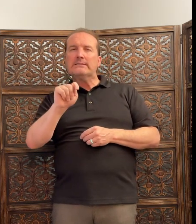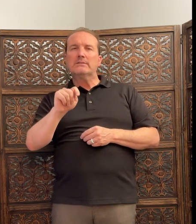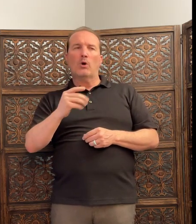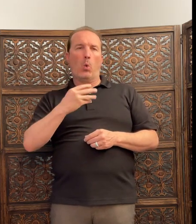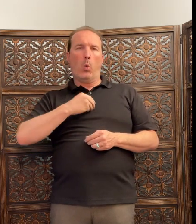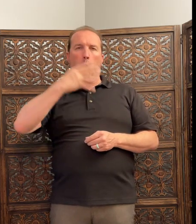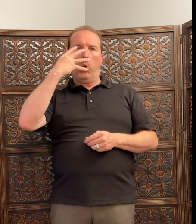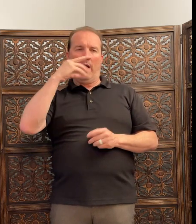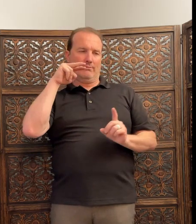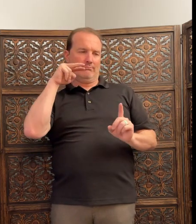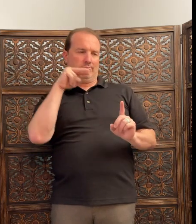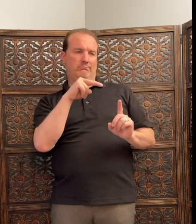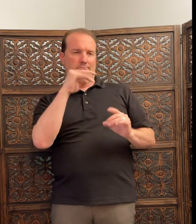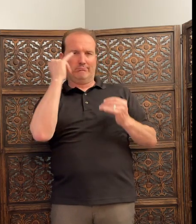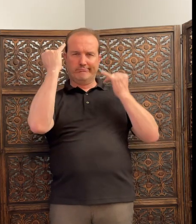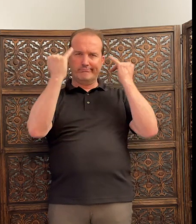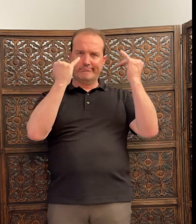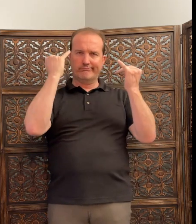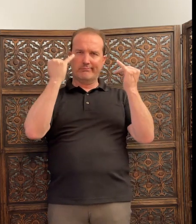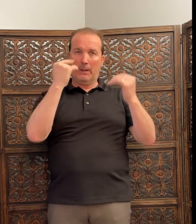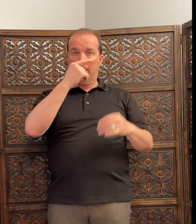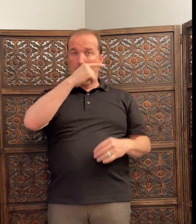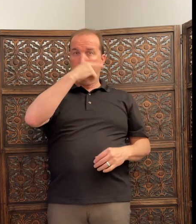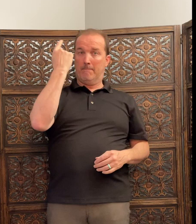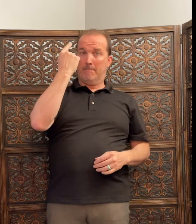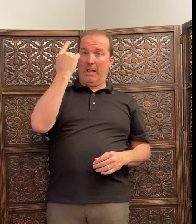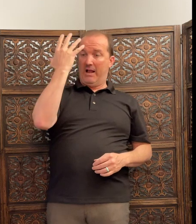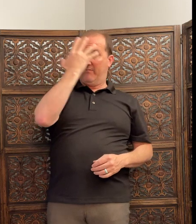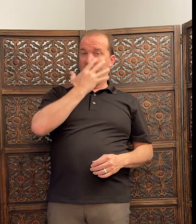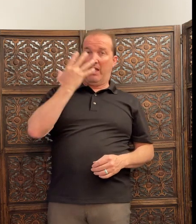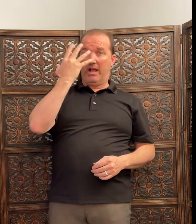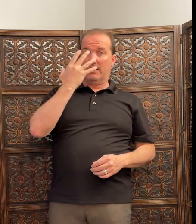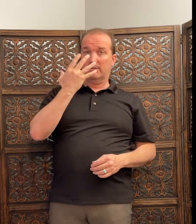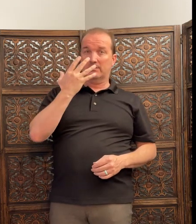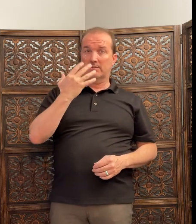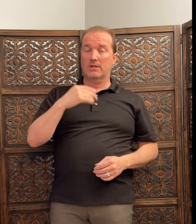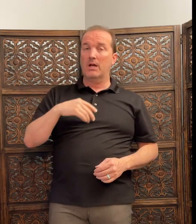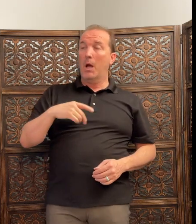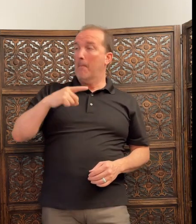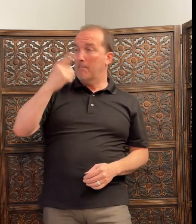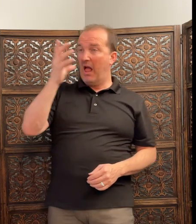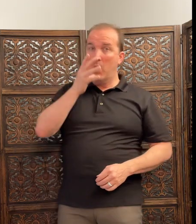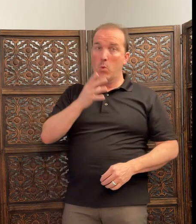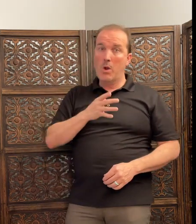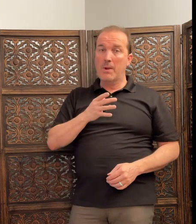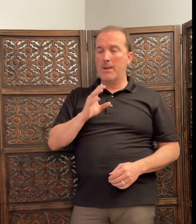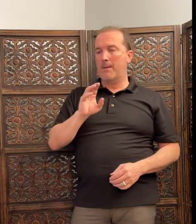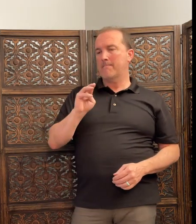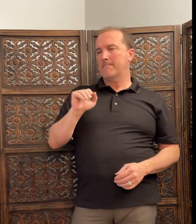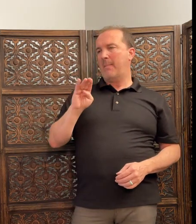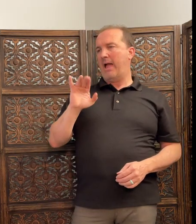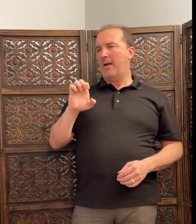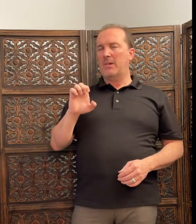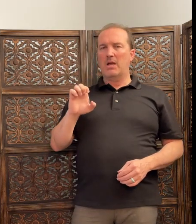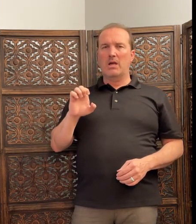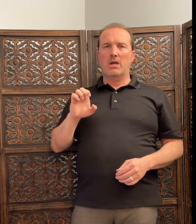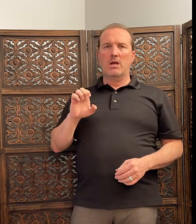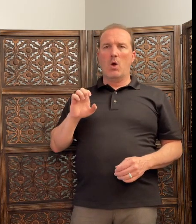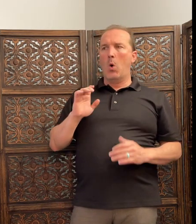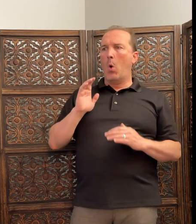racist caricatures through white patriarchal imaginations and blackface minstrelsy. Black women were featured as